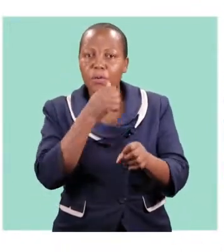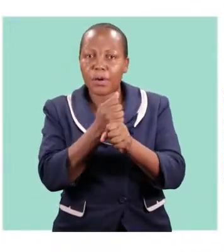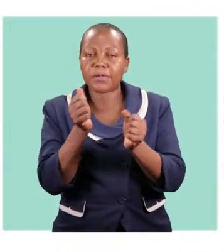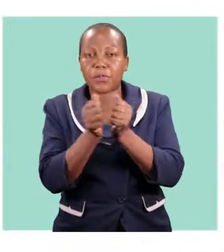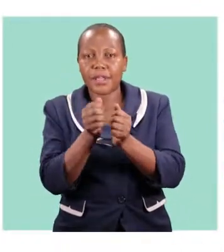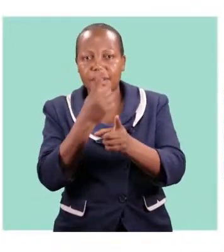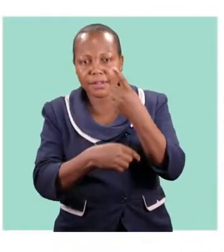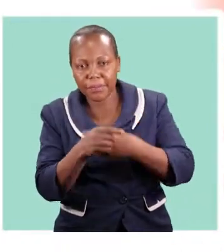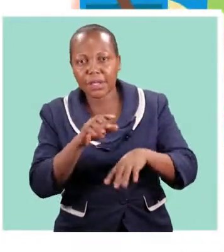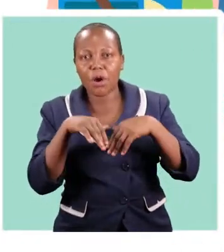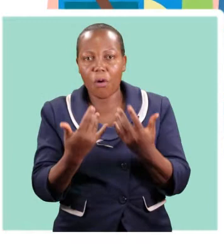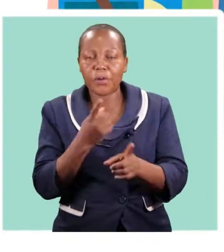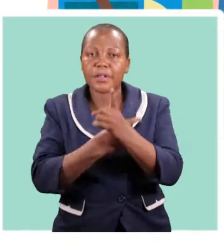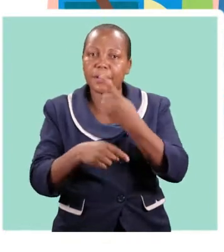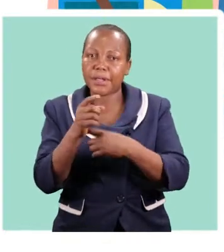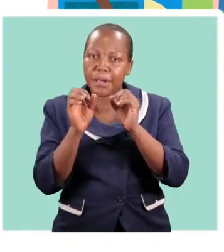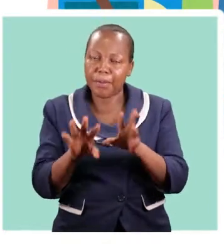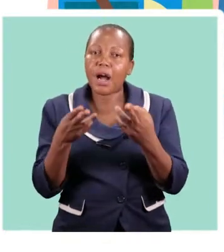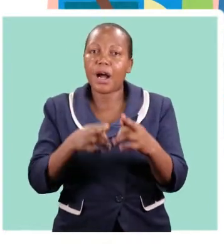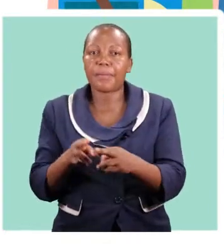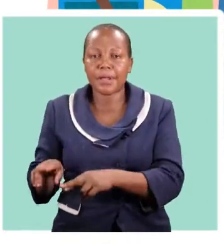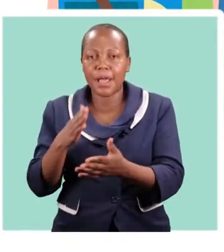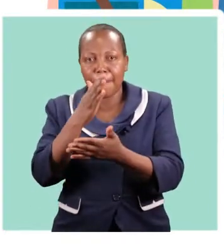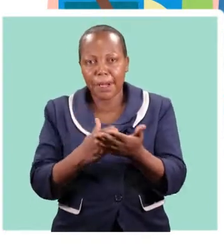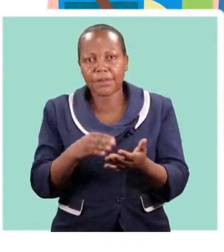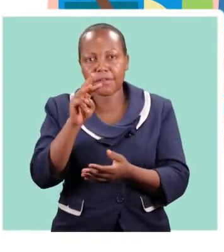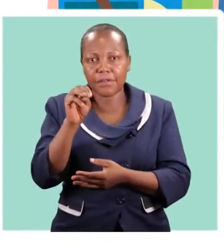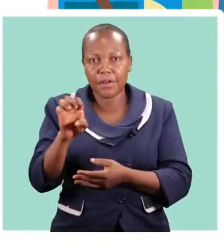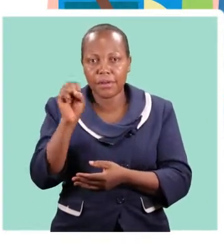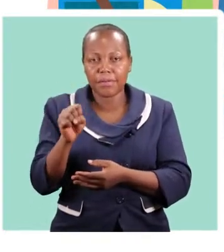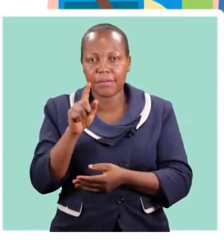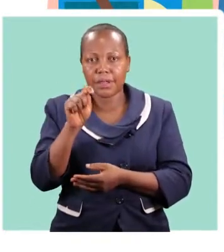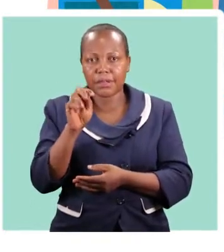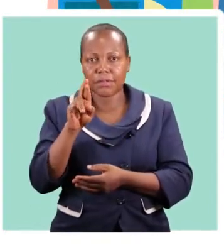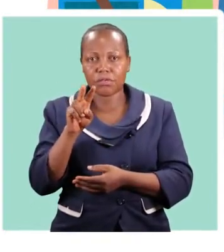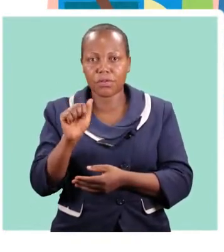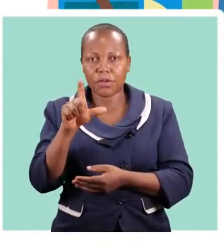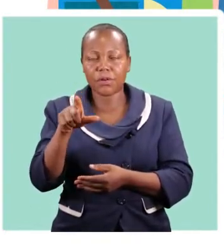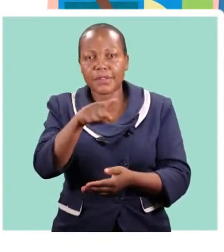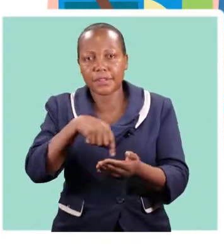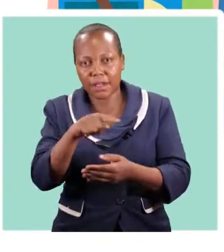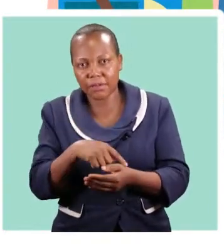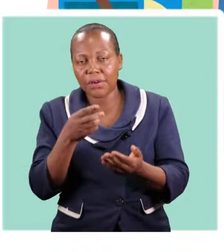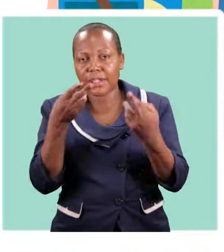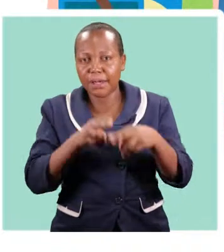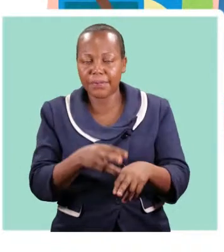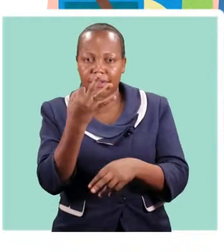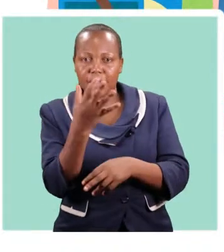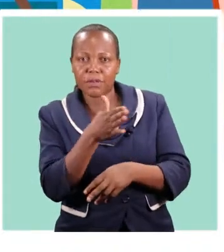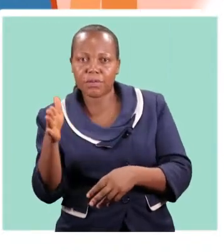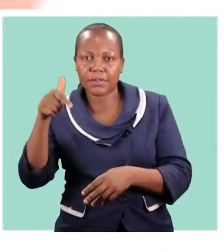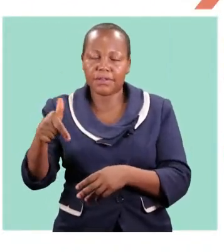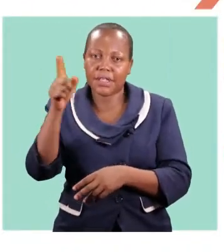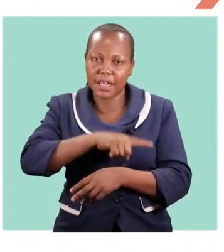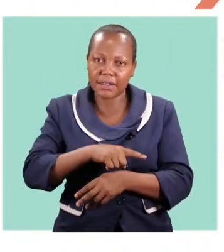with disability or not go through it. It's part of a menstrual cycle. A period lasts from 3 to 7 days, during which